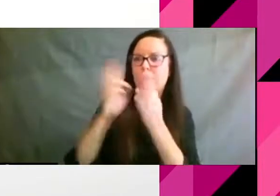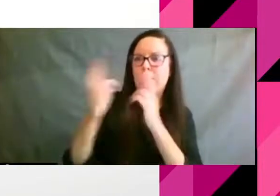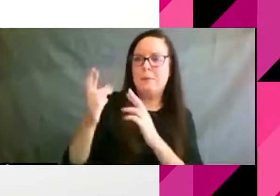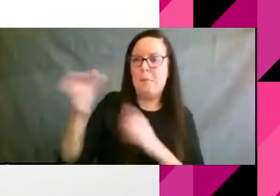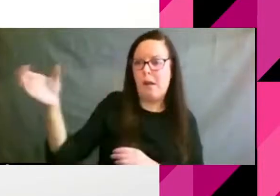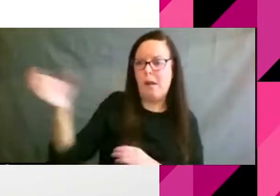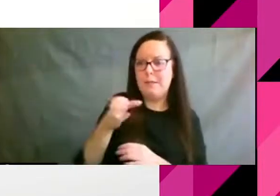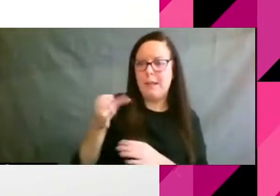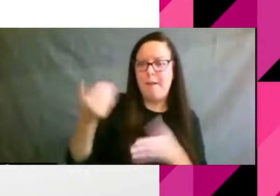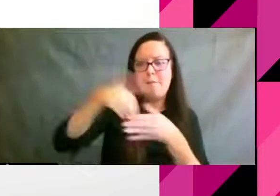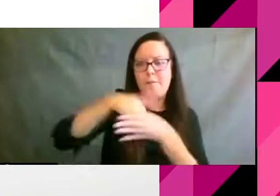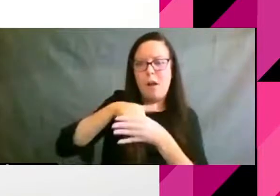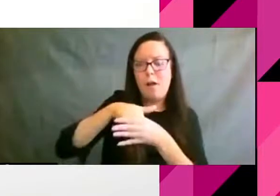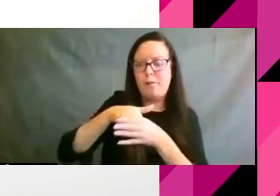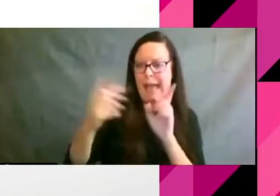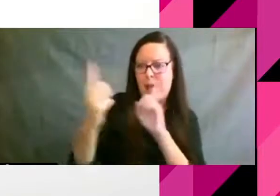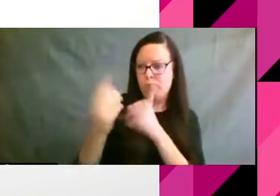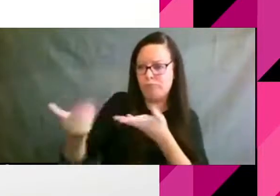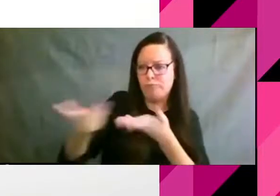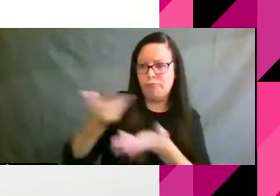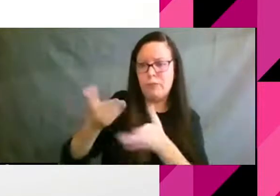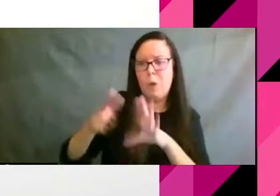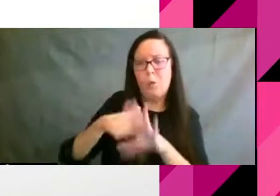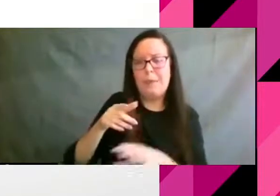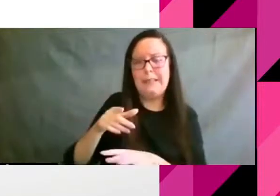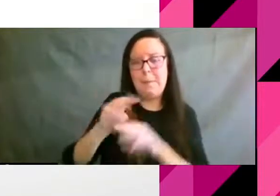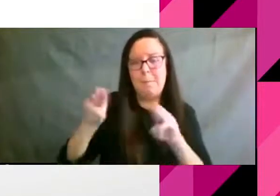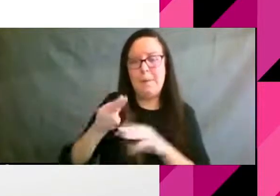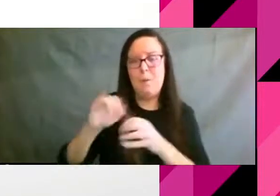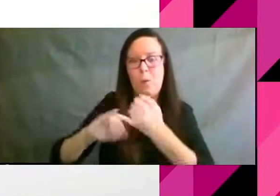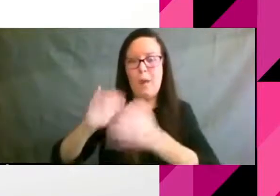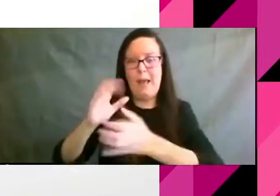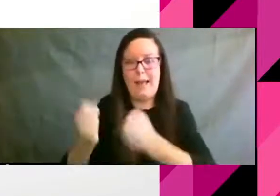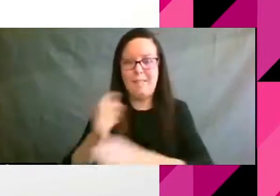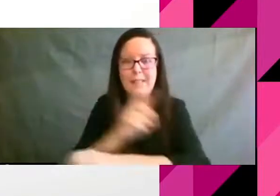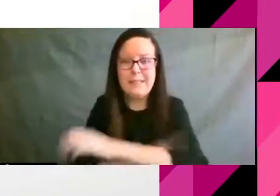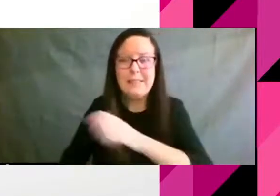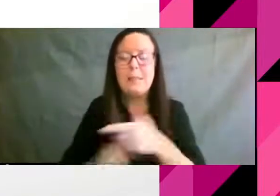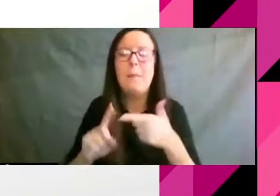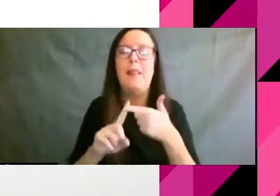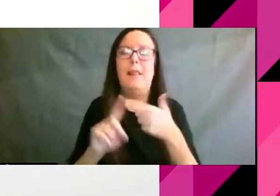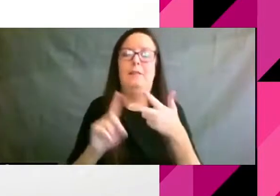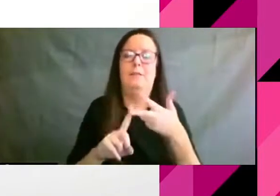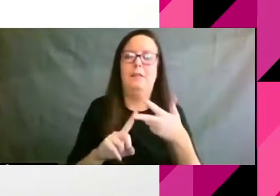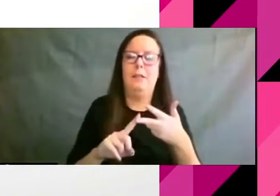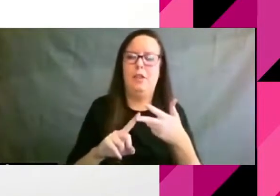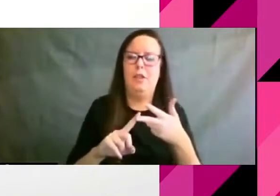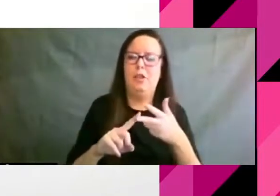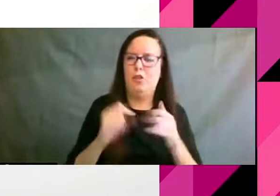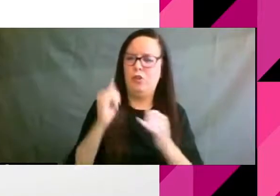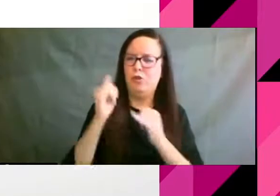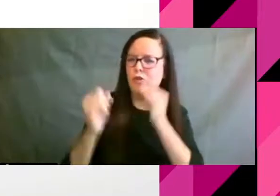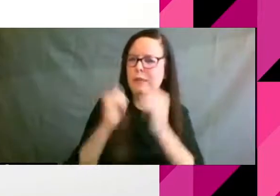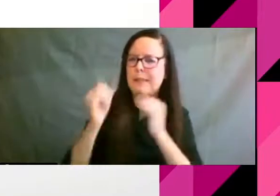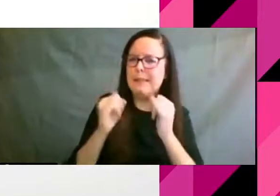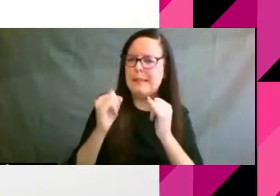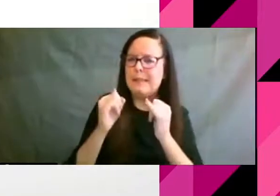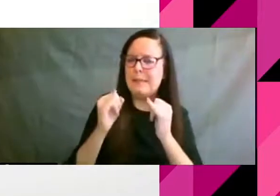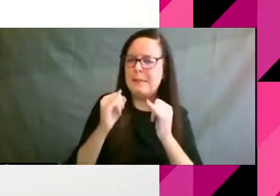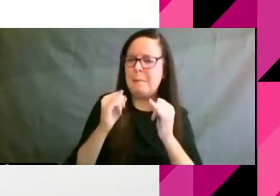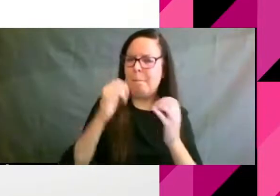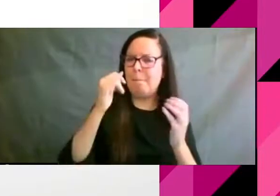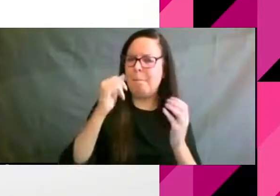involving people with disability. Where these plans exist, they've been well received. The criticism of them is that they vary across